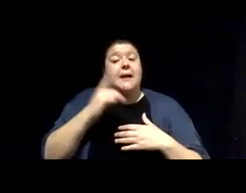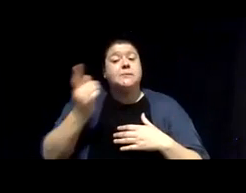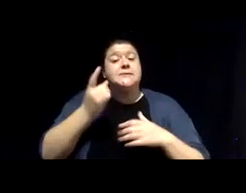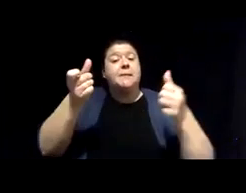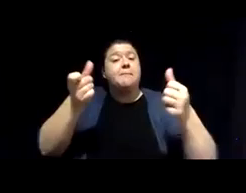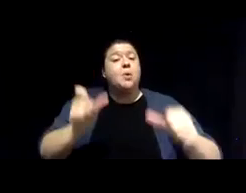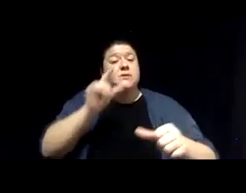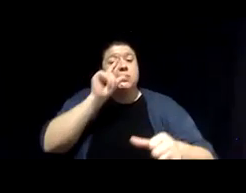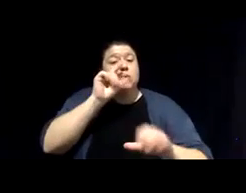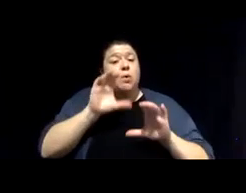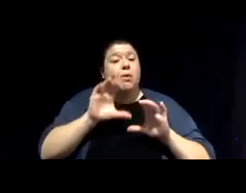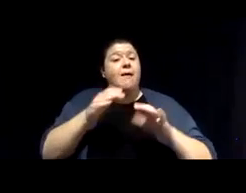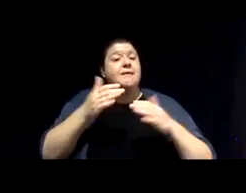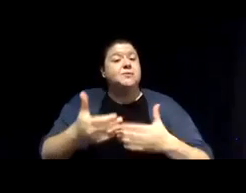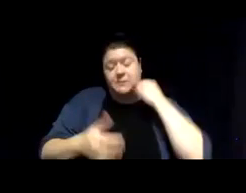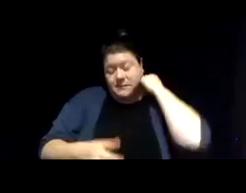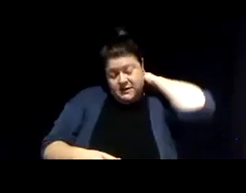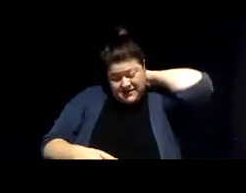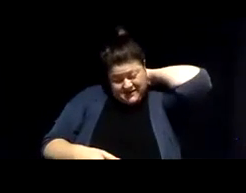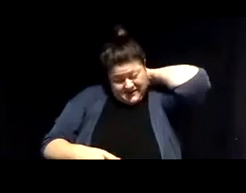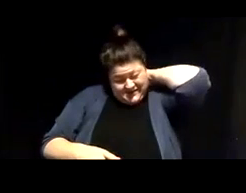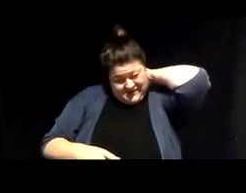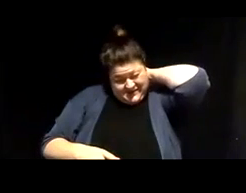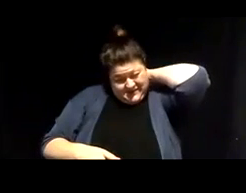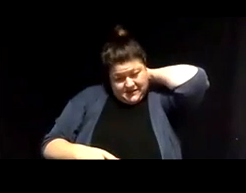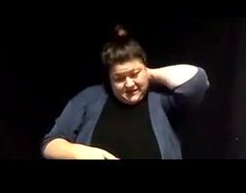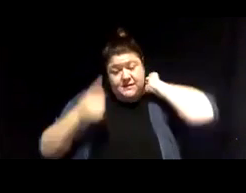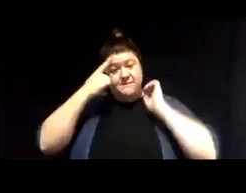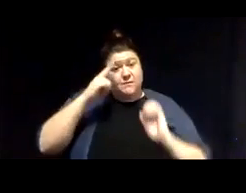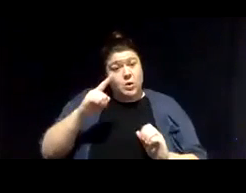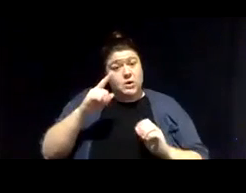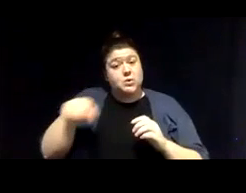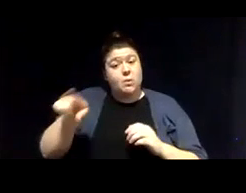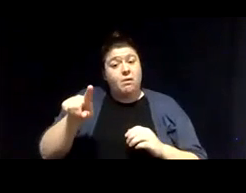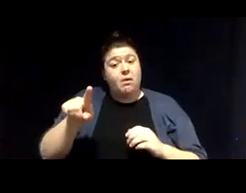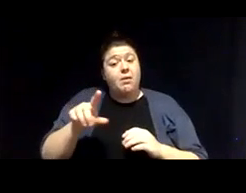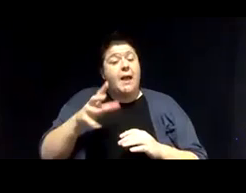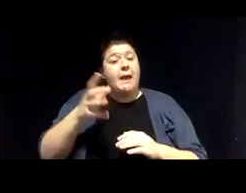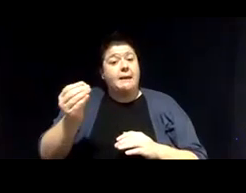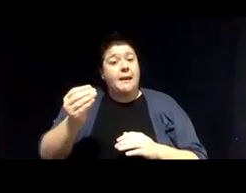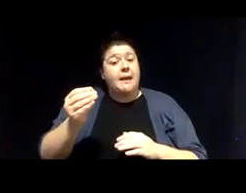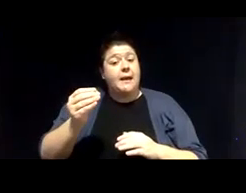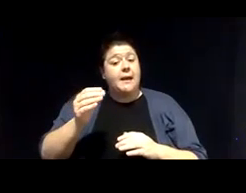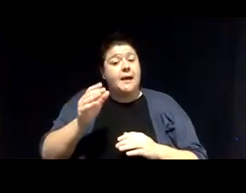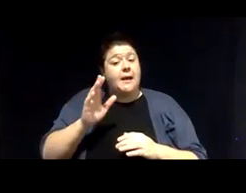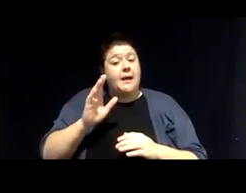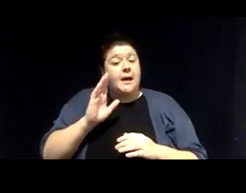Classroom for you, and I'm going to just sort of,